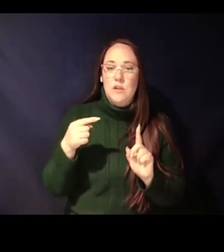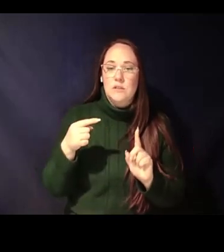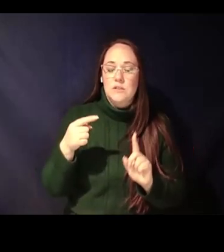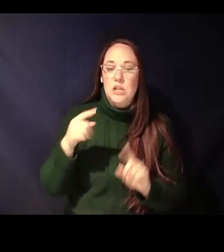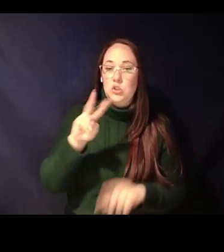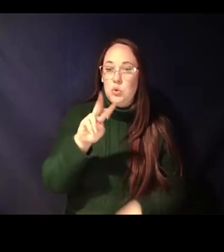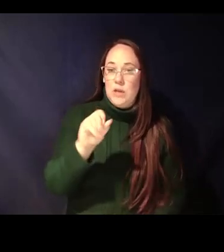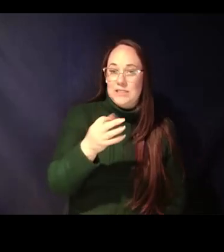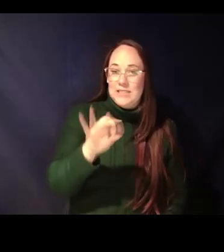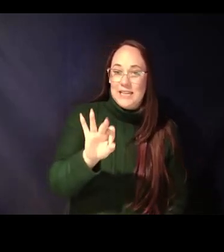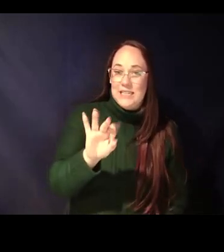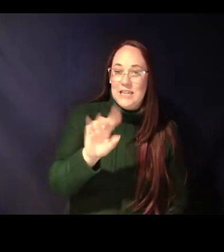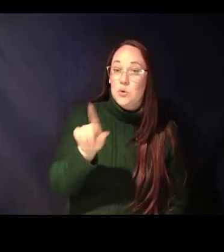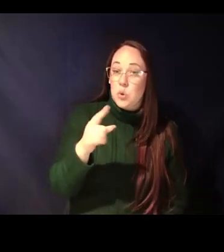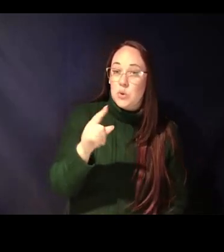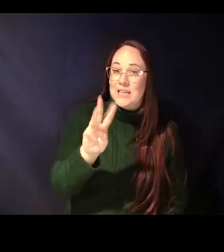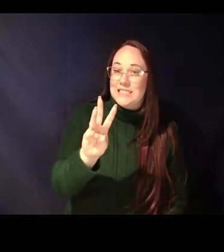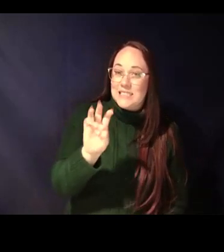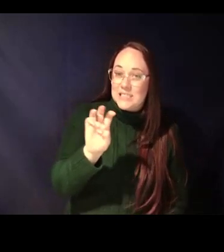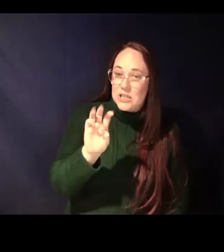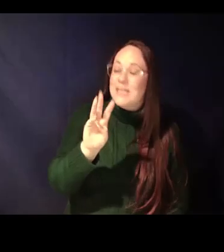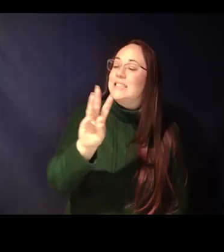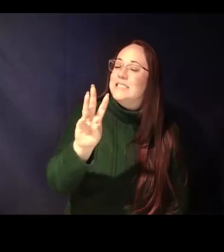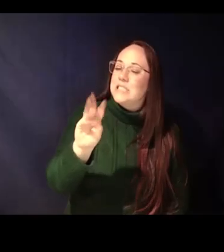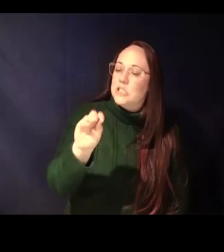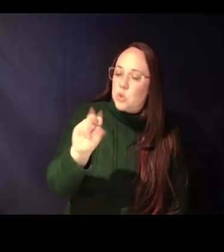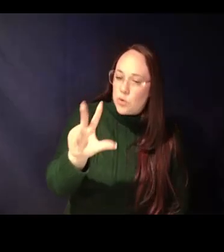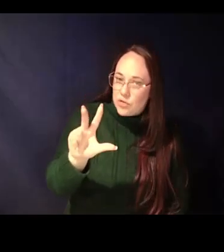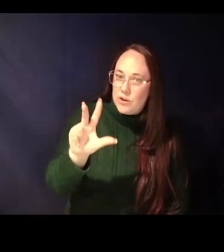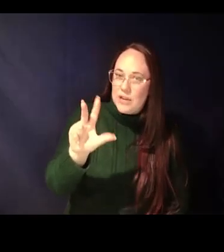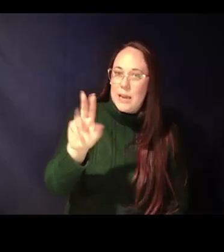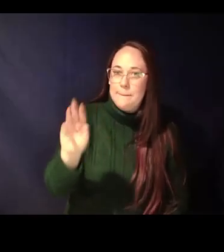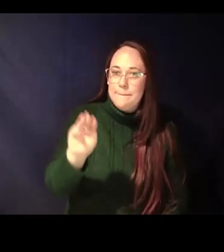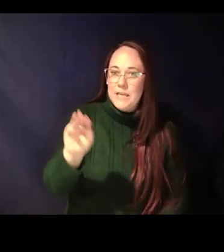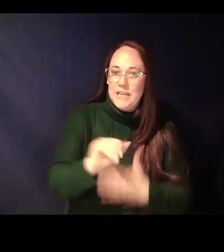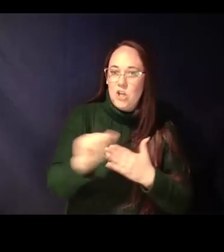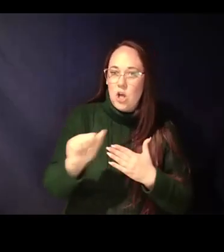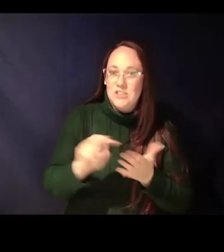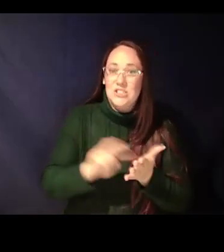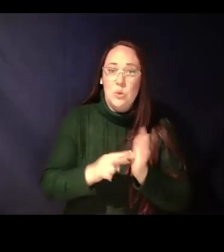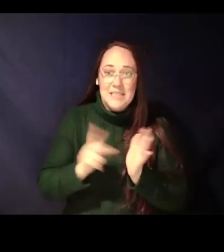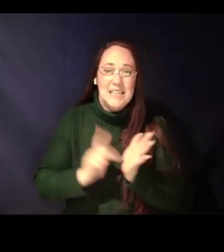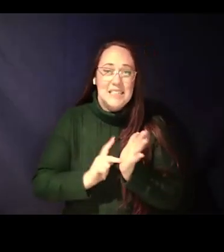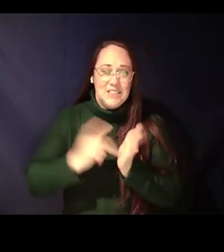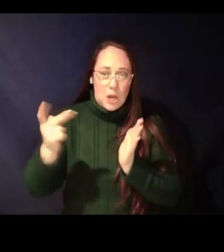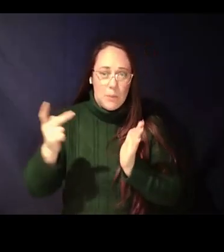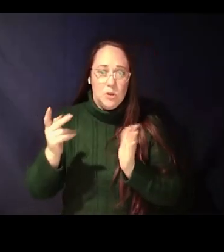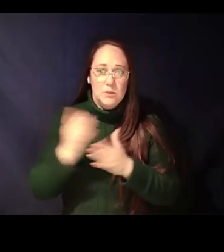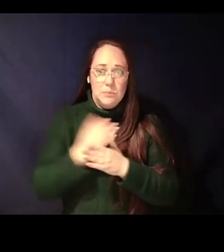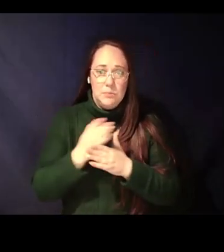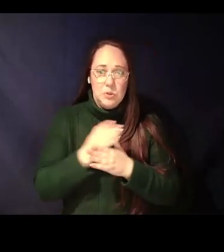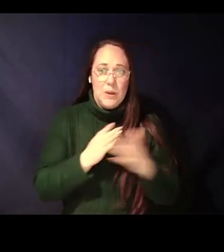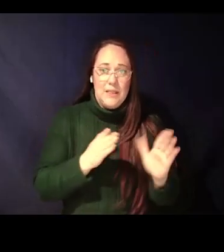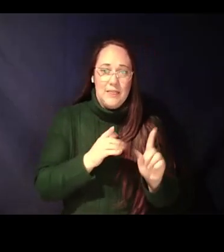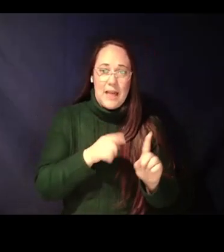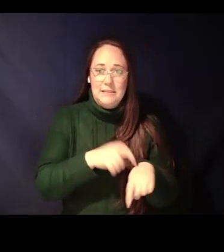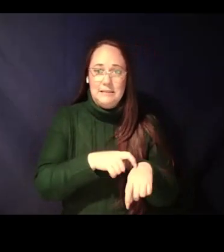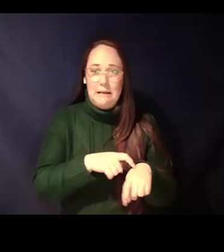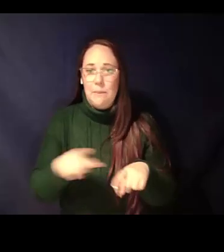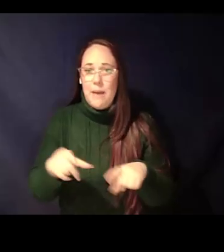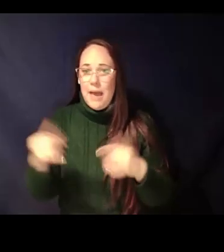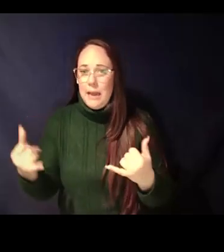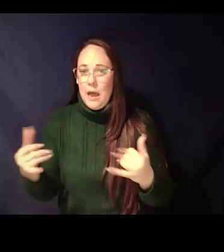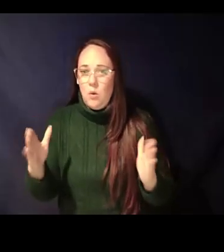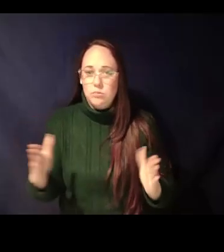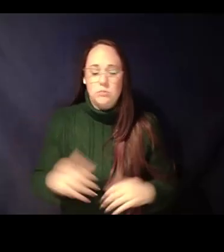only $603 million, doubled over that time. So what are the cost